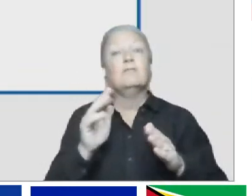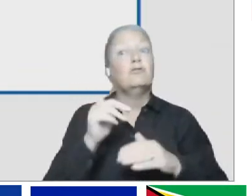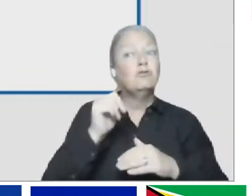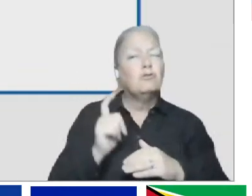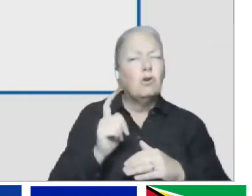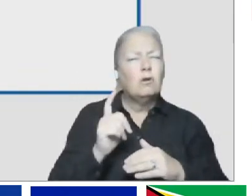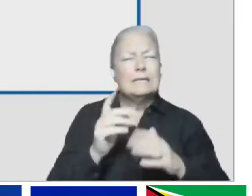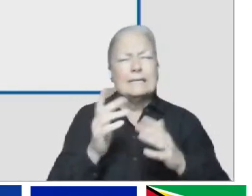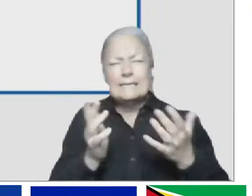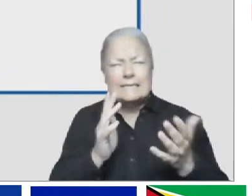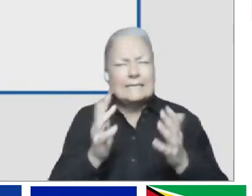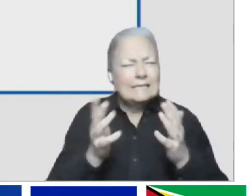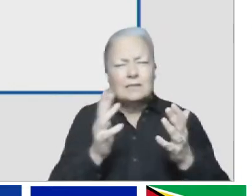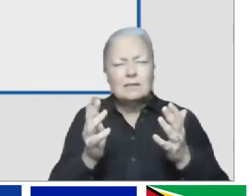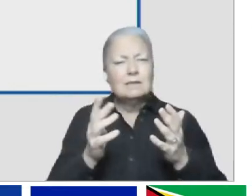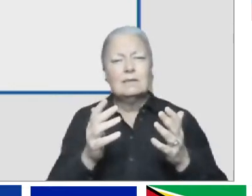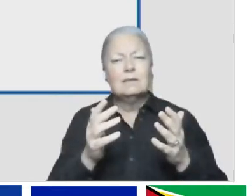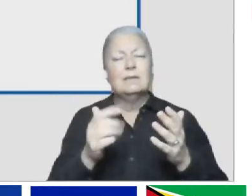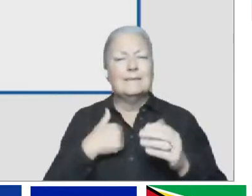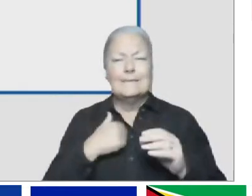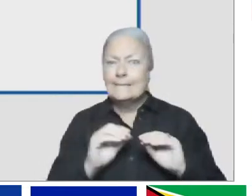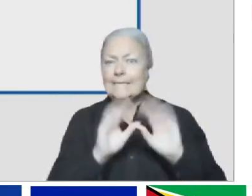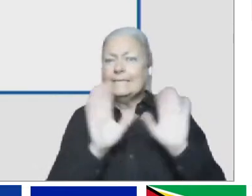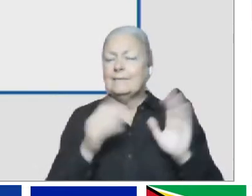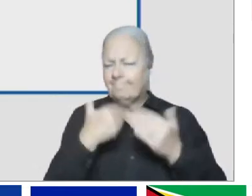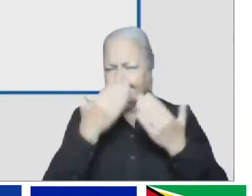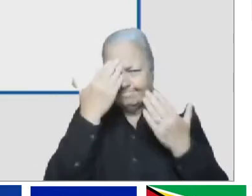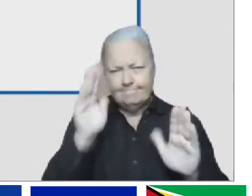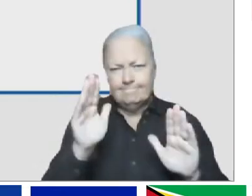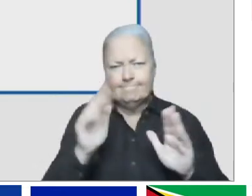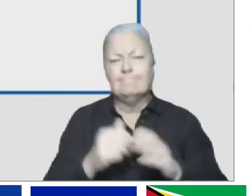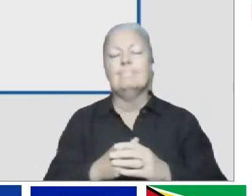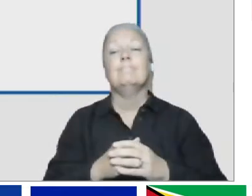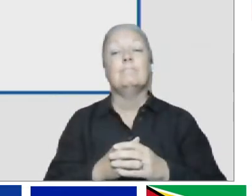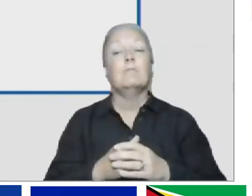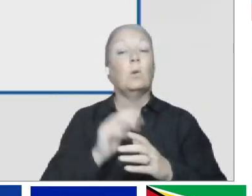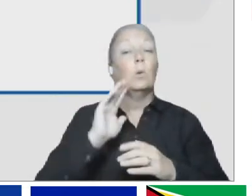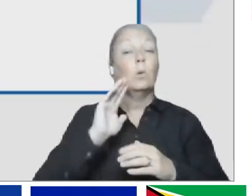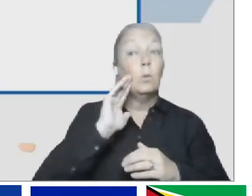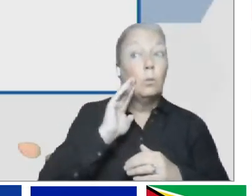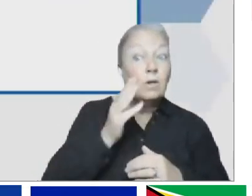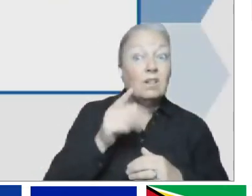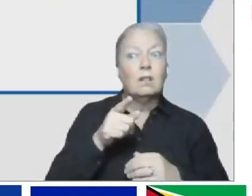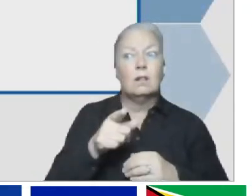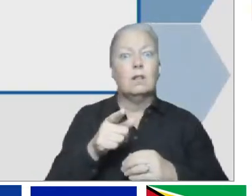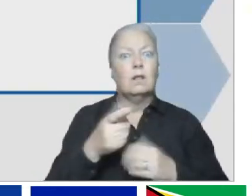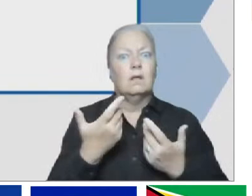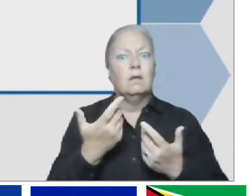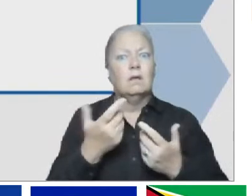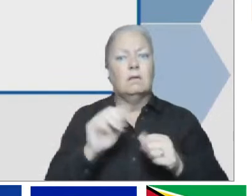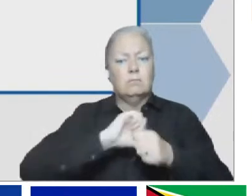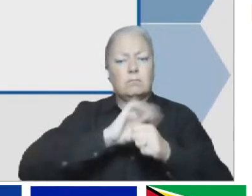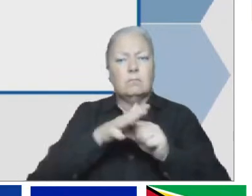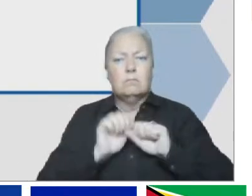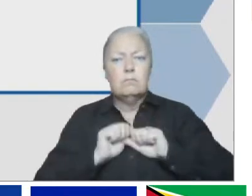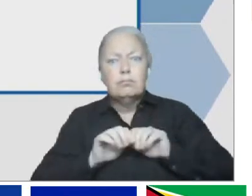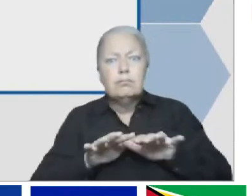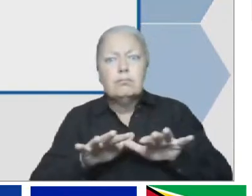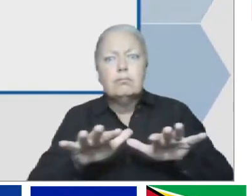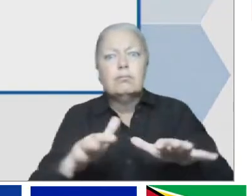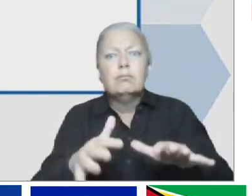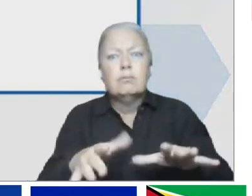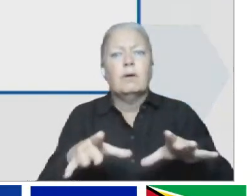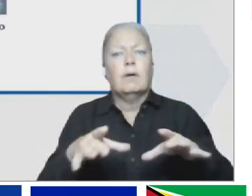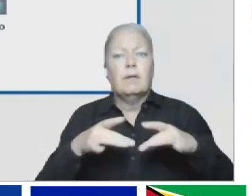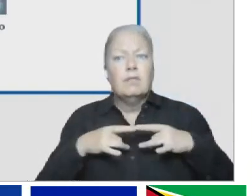could be infected, that there were people that were asymptomatic, and when at